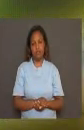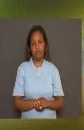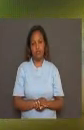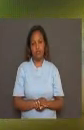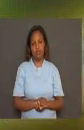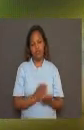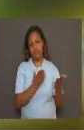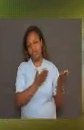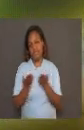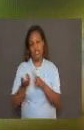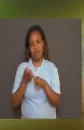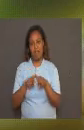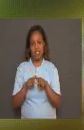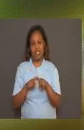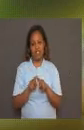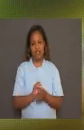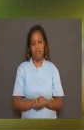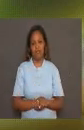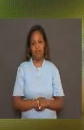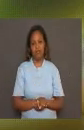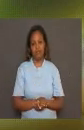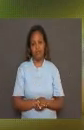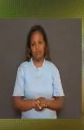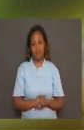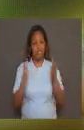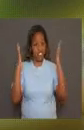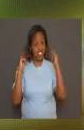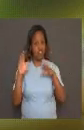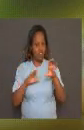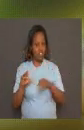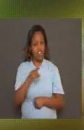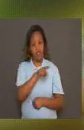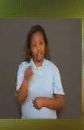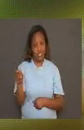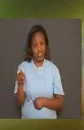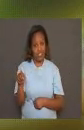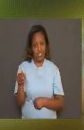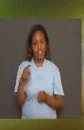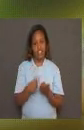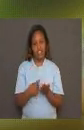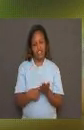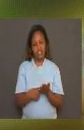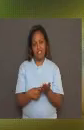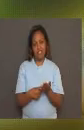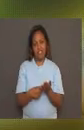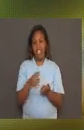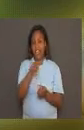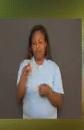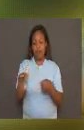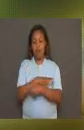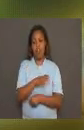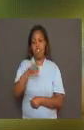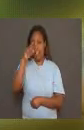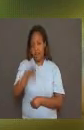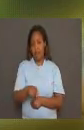Welcome back. I hope you were able to think of a way to